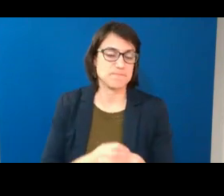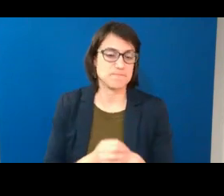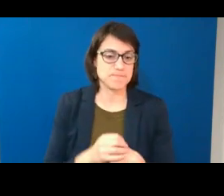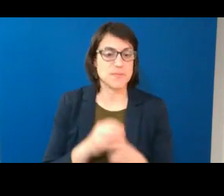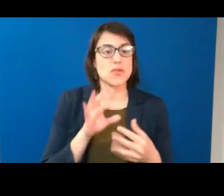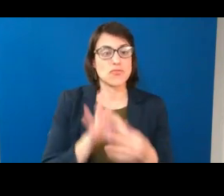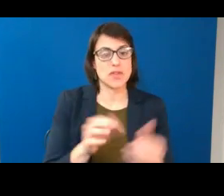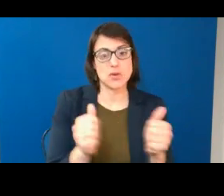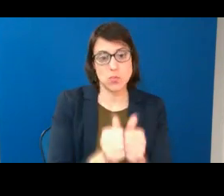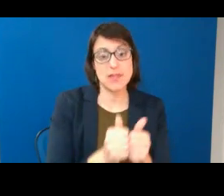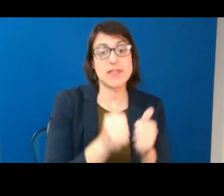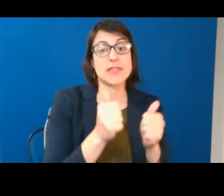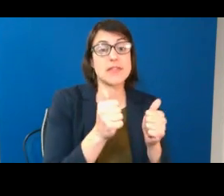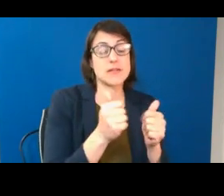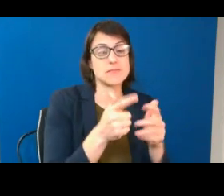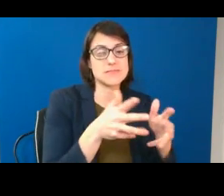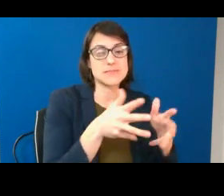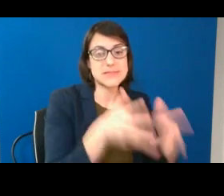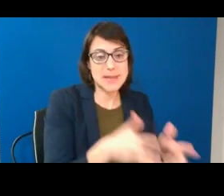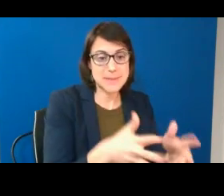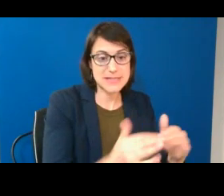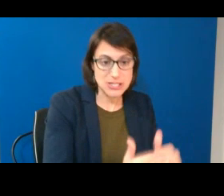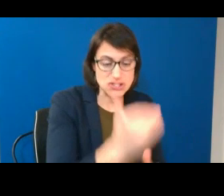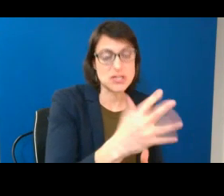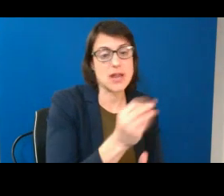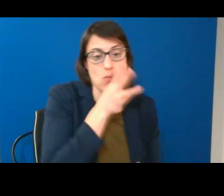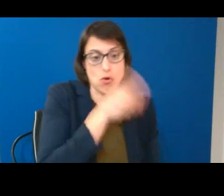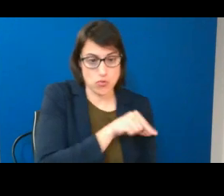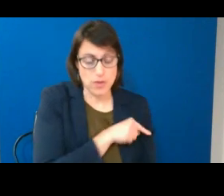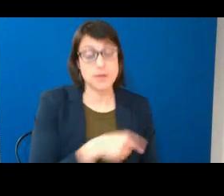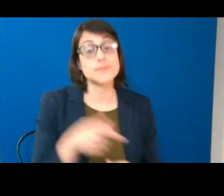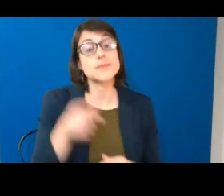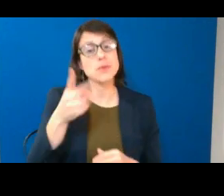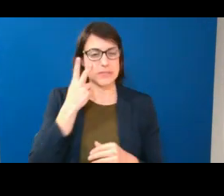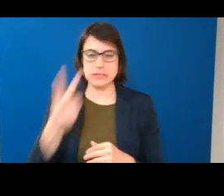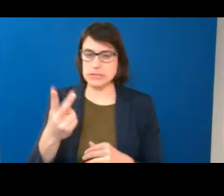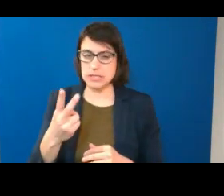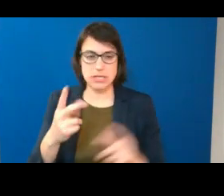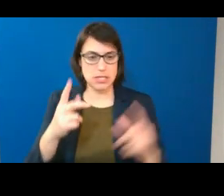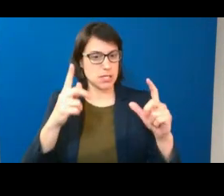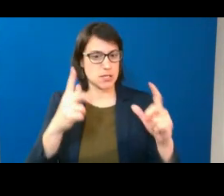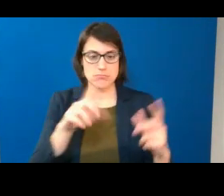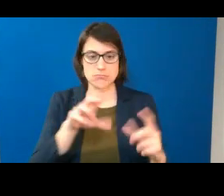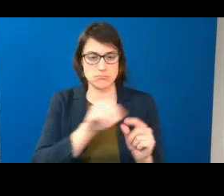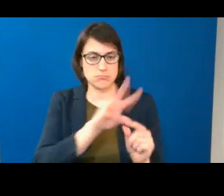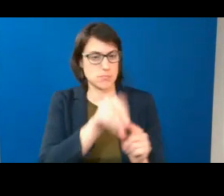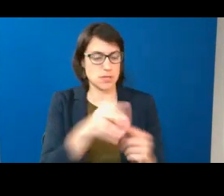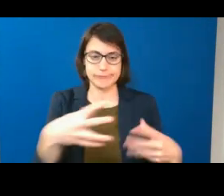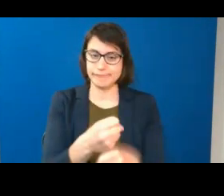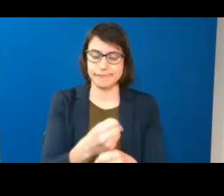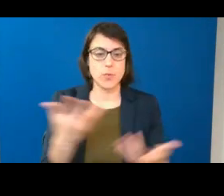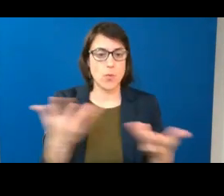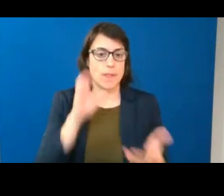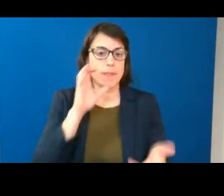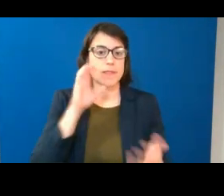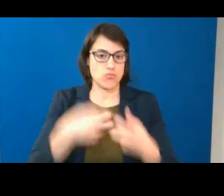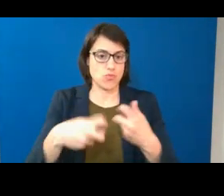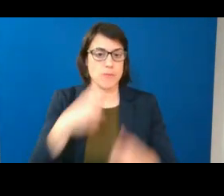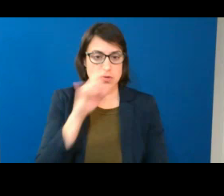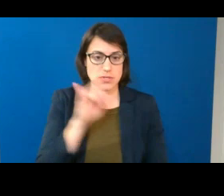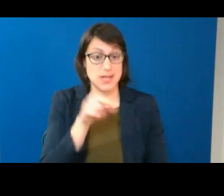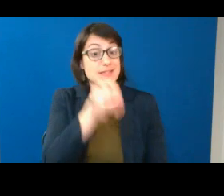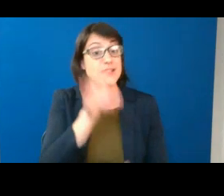So this is a snapshot of what this challenge looks like. I think this is a fairly dramatic photo, and it's one of my favorite